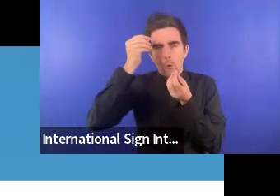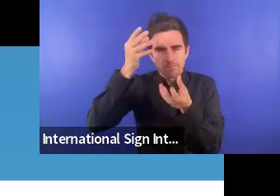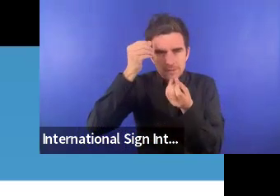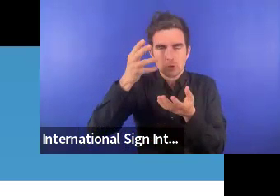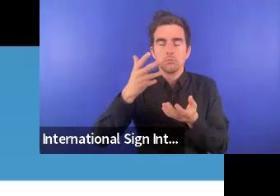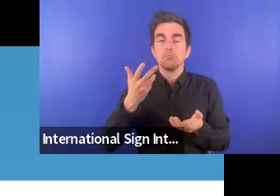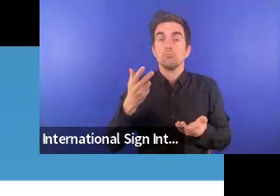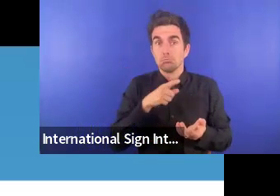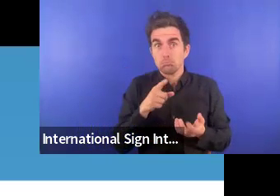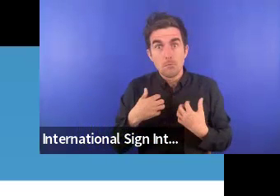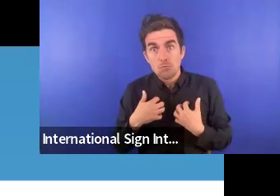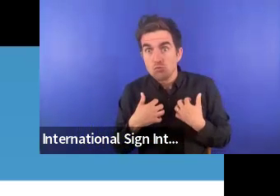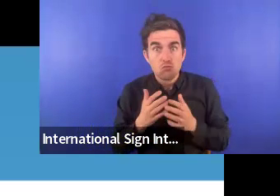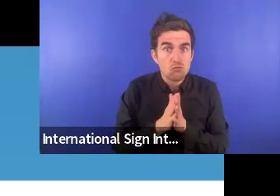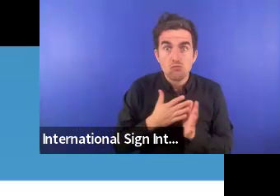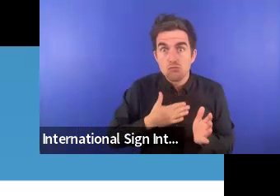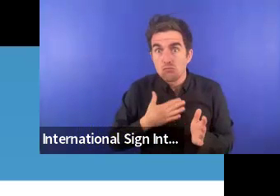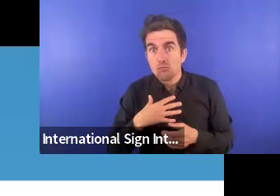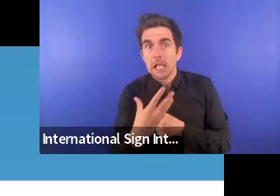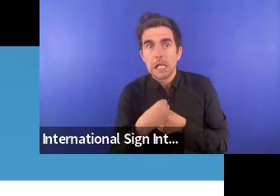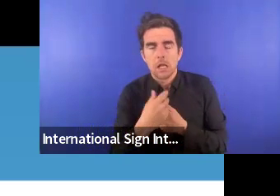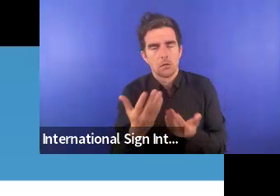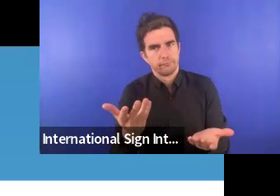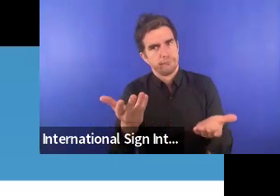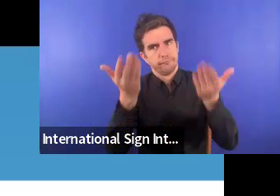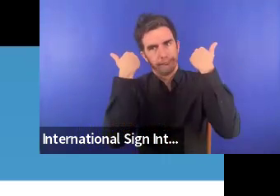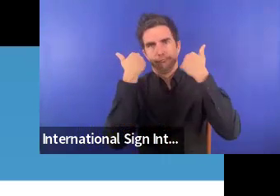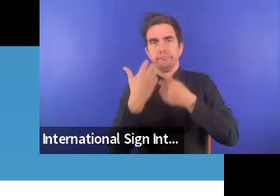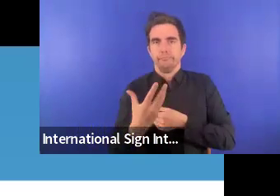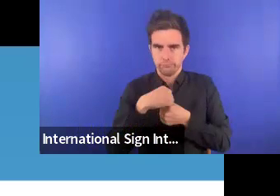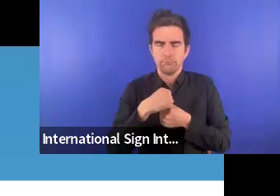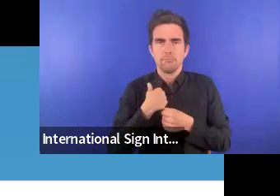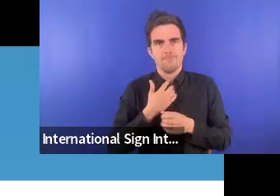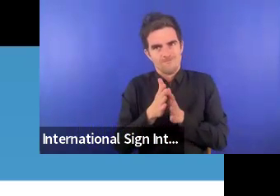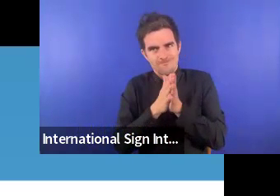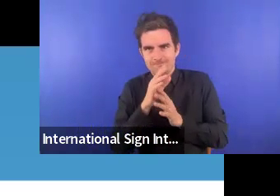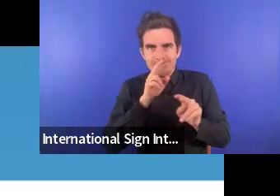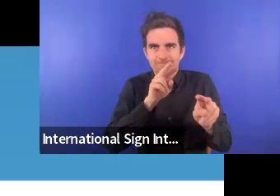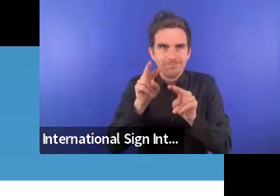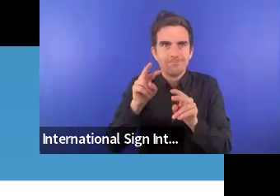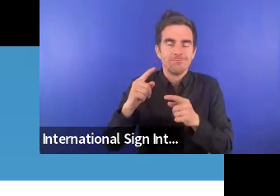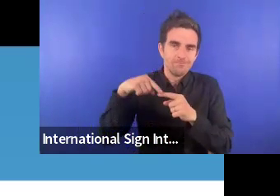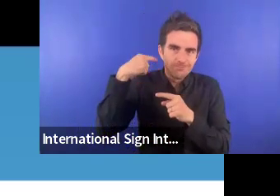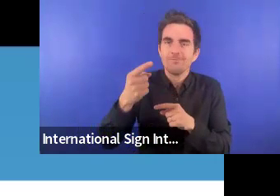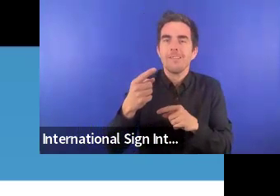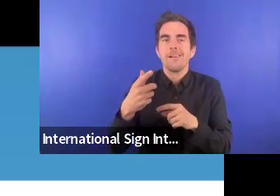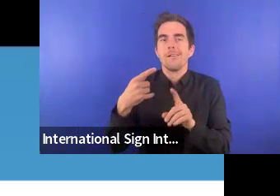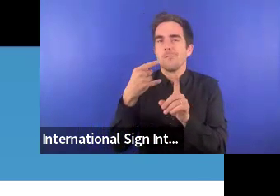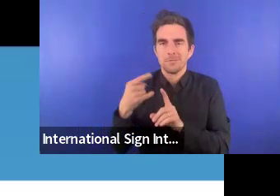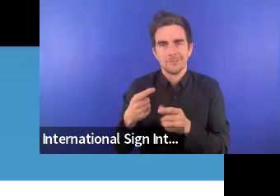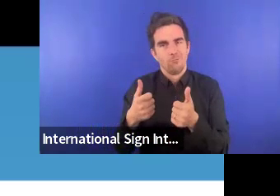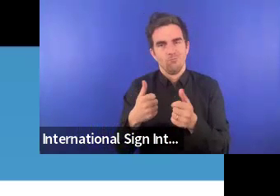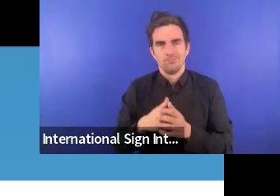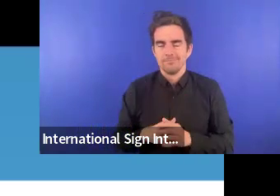and we're looking forward to see you for this following webinar too. Great. Well, thank you to